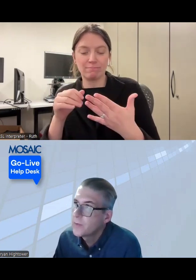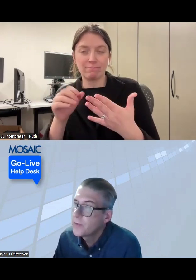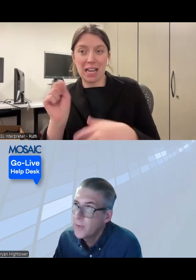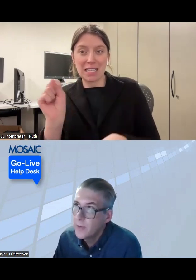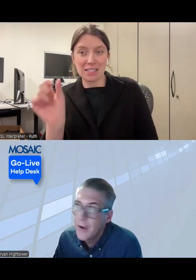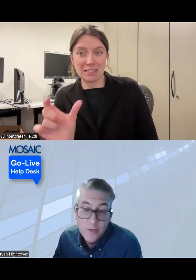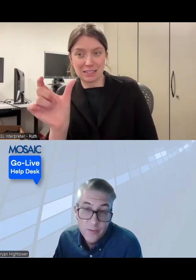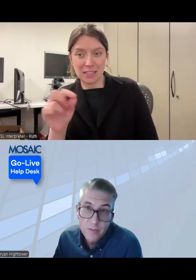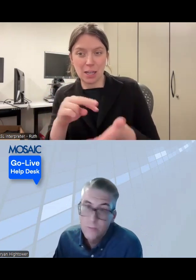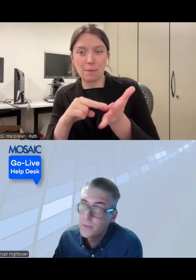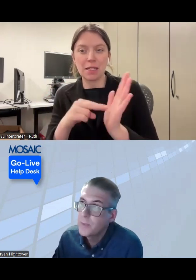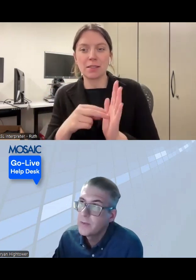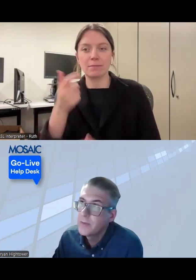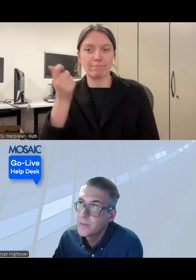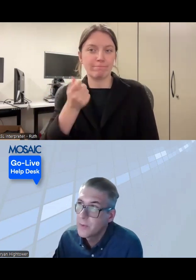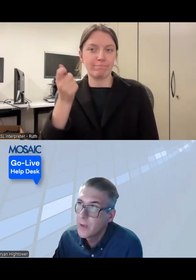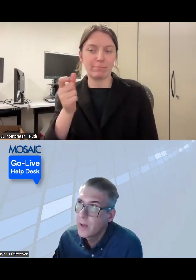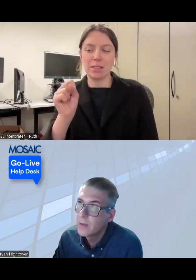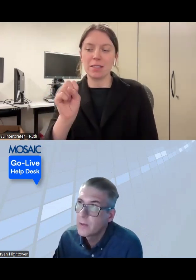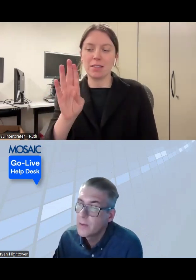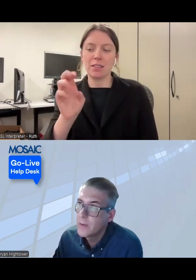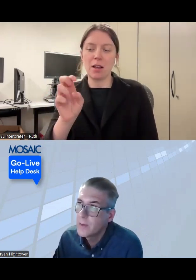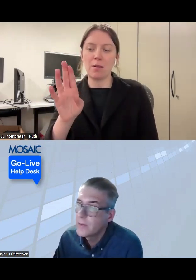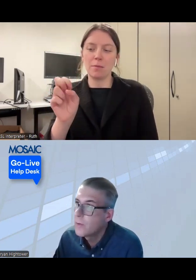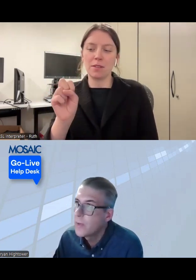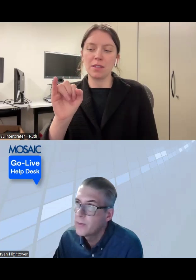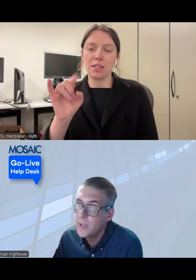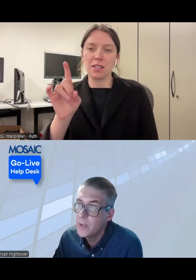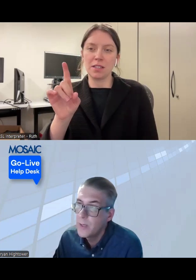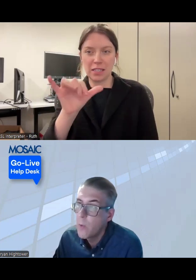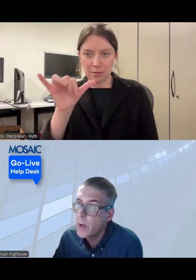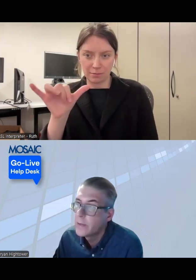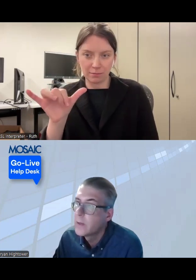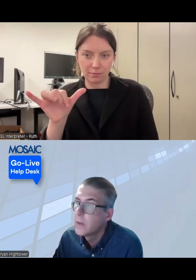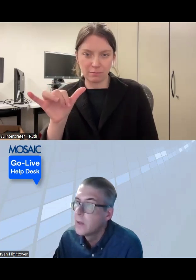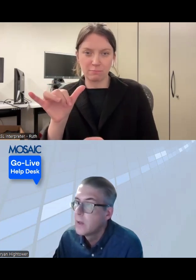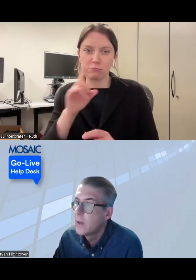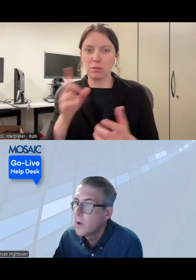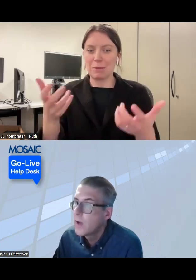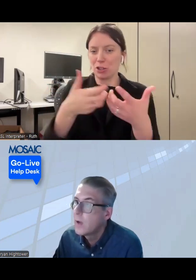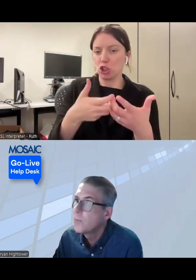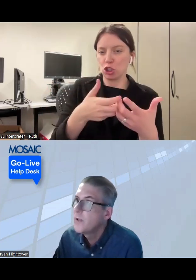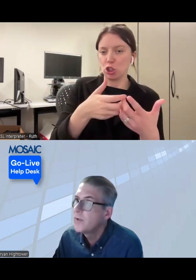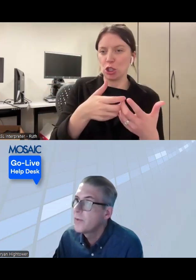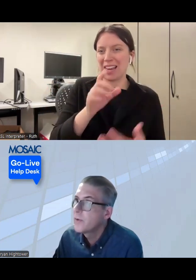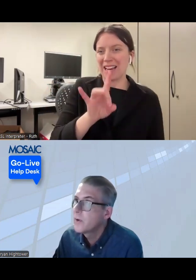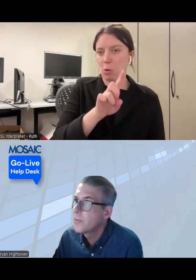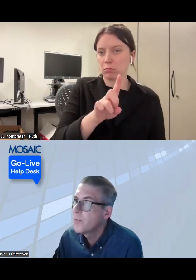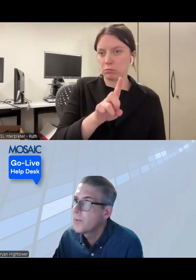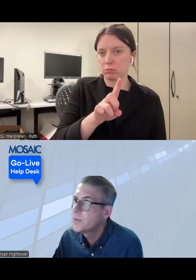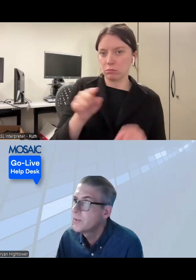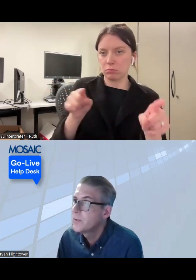stands for subsidiarized, which means it equates to BQ 81. These